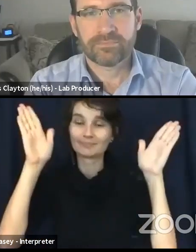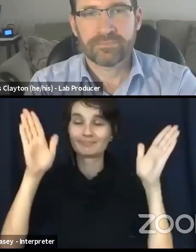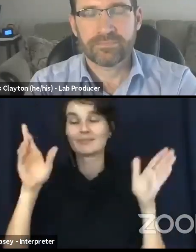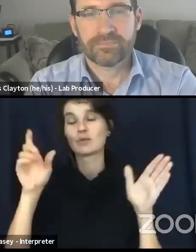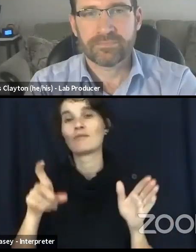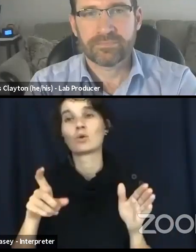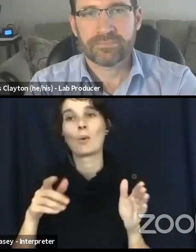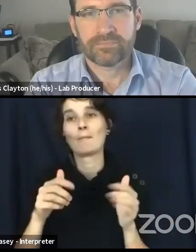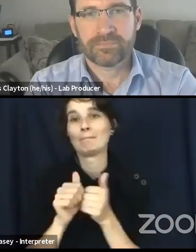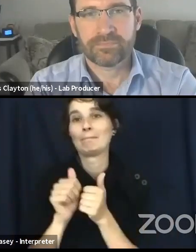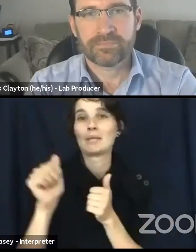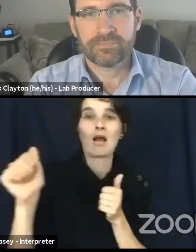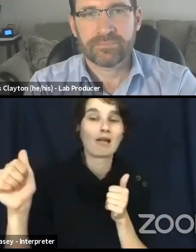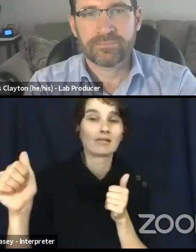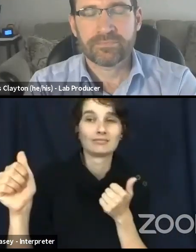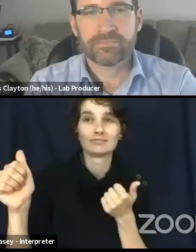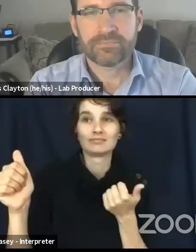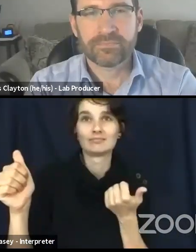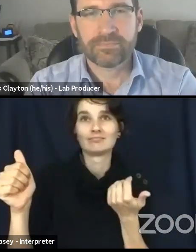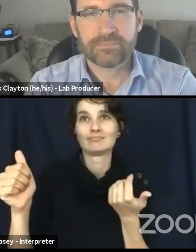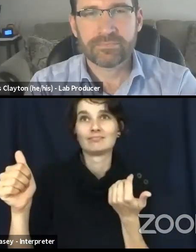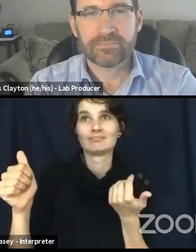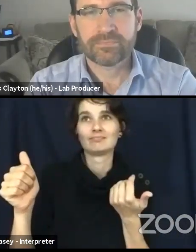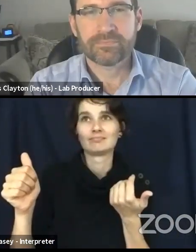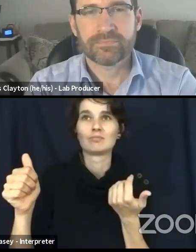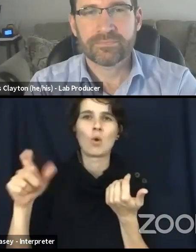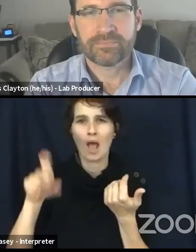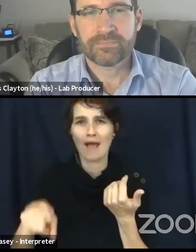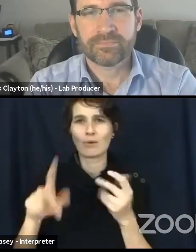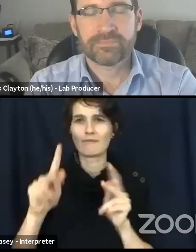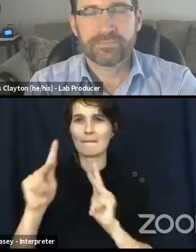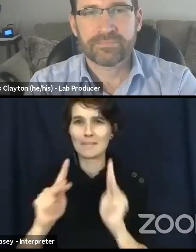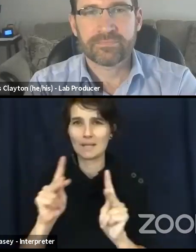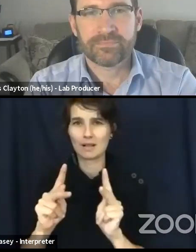this idea that it's people in a room together.